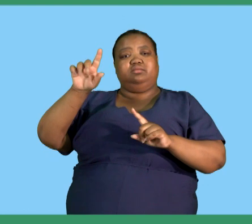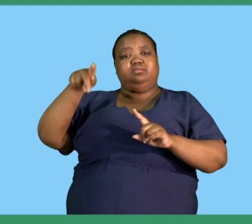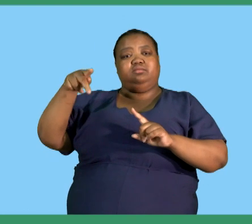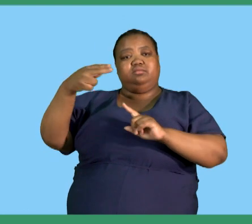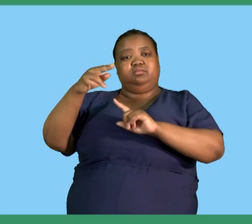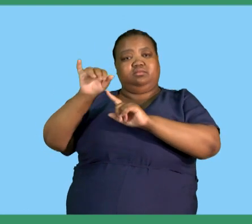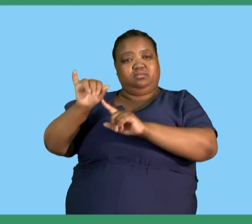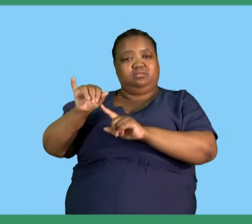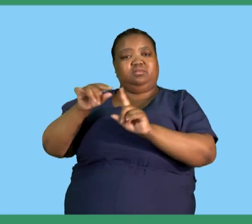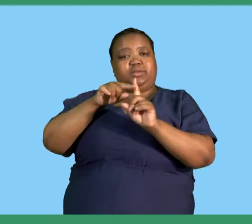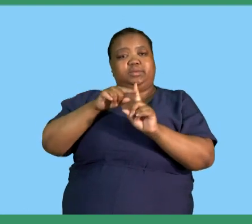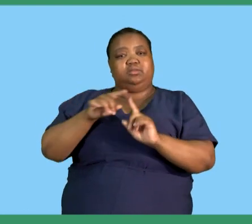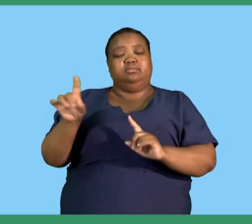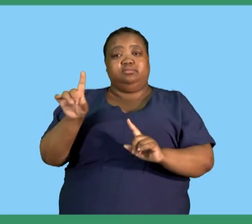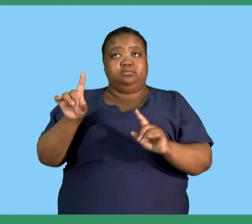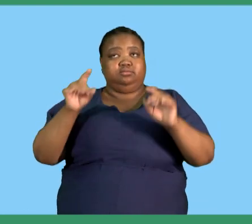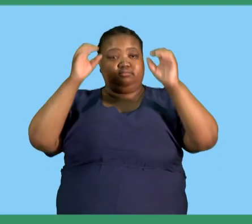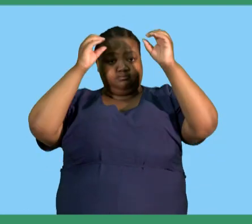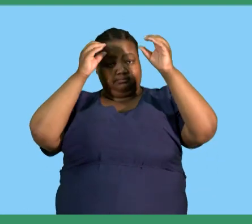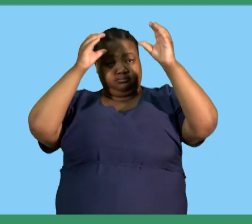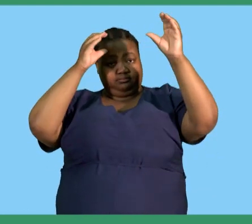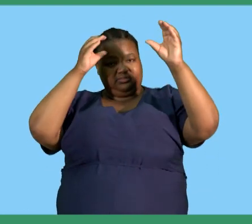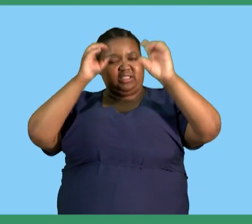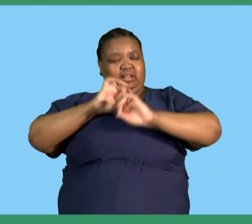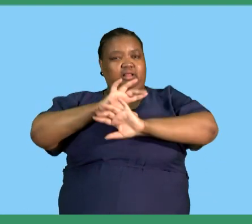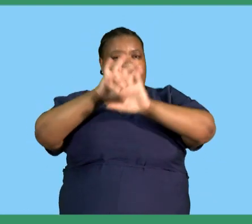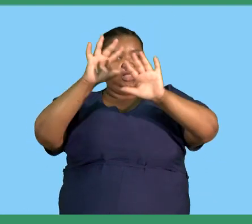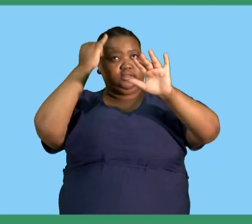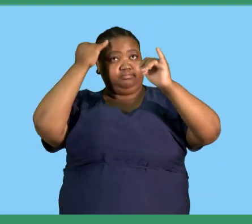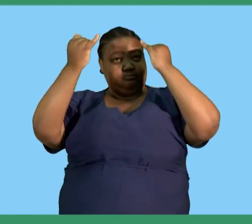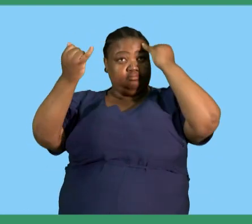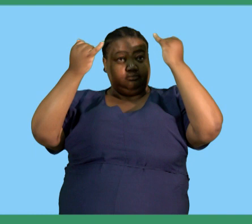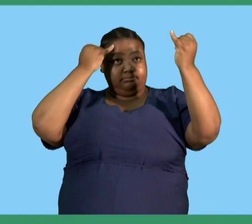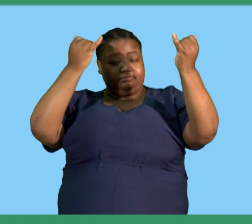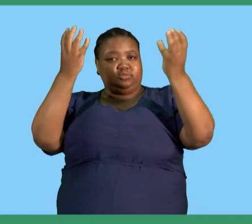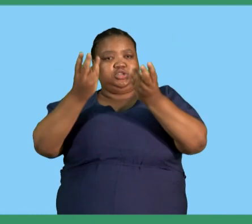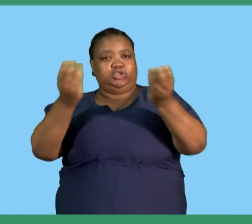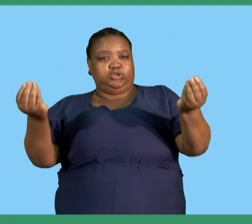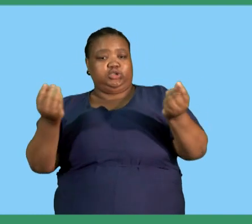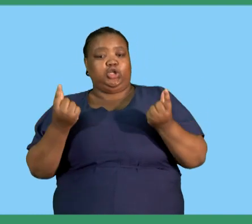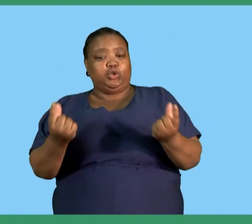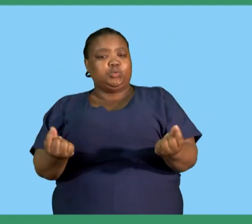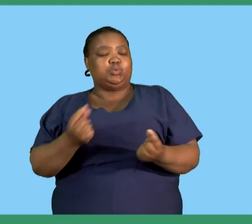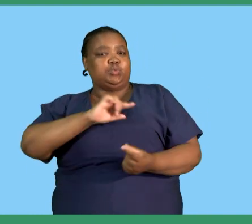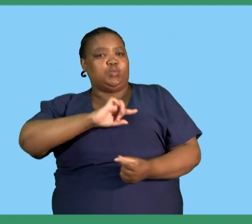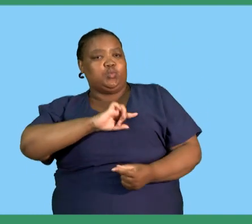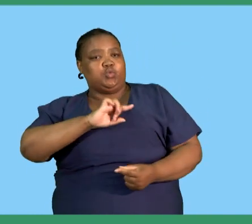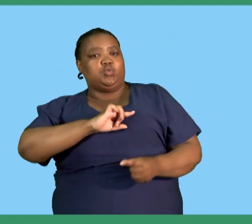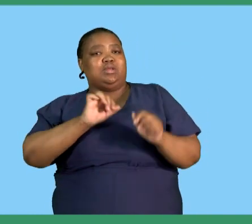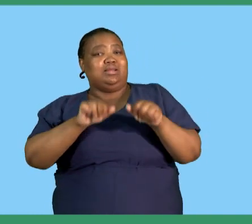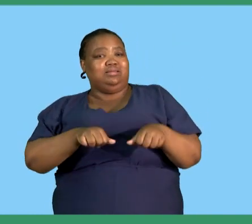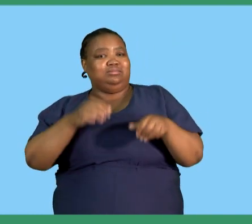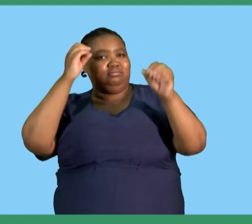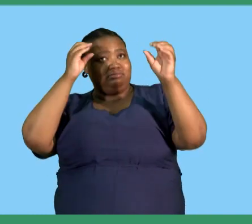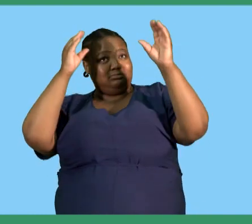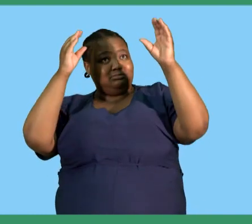technique is that the experts will give the business clear ideas or solutions. Why are they doing that? Remember, these are experts,